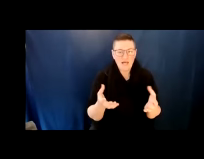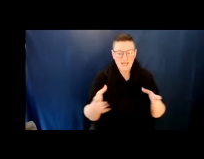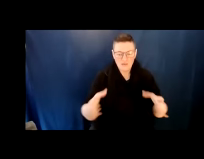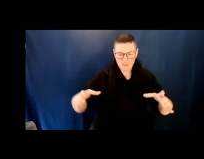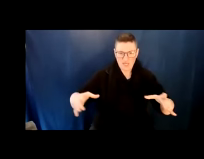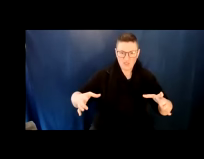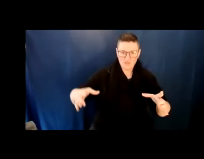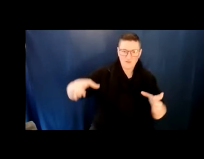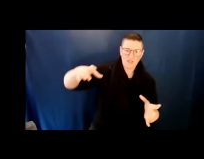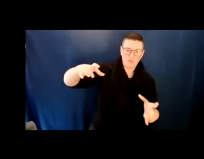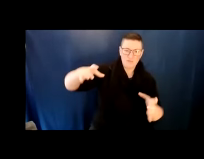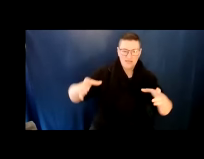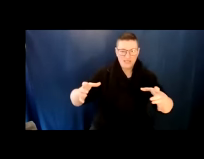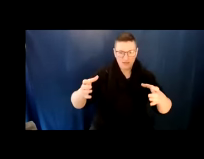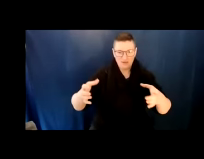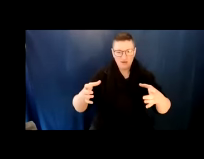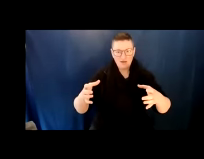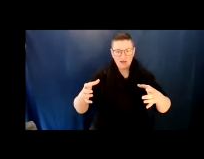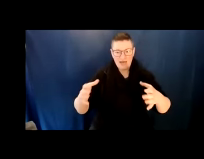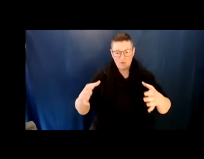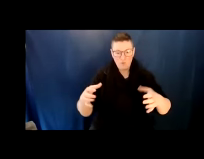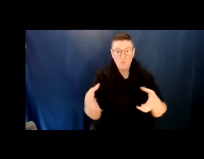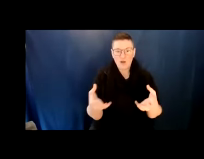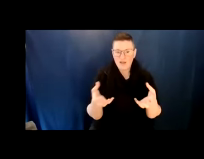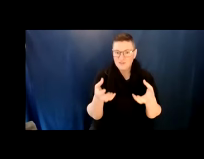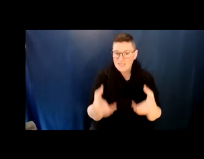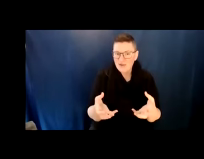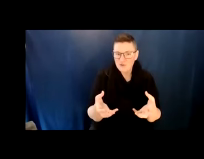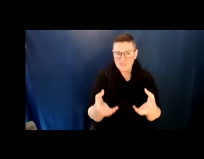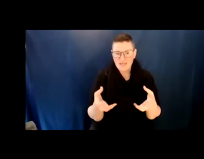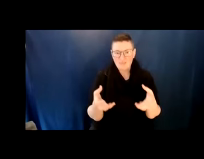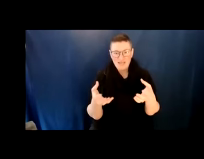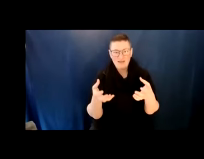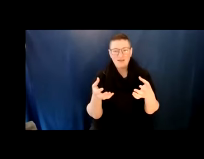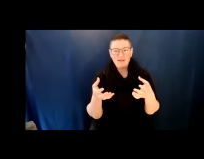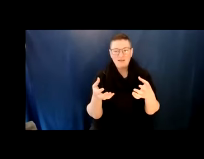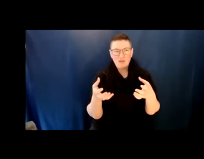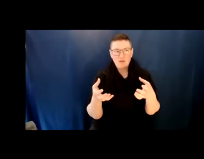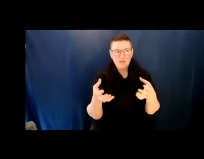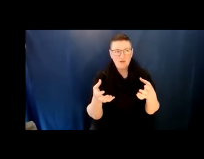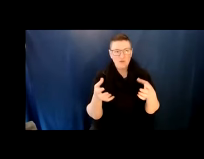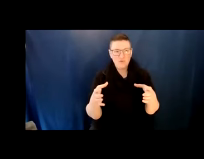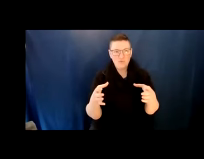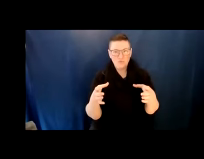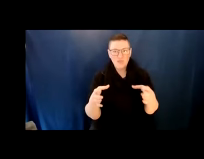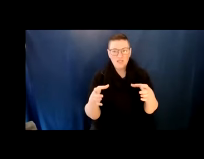is implied. You can change the volume depending on what kind of container you indicate, but then, you